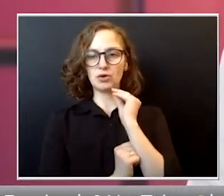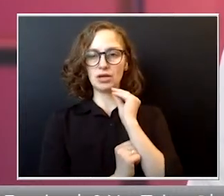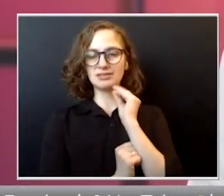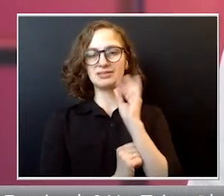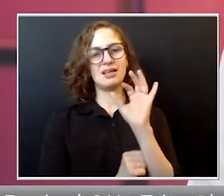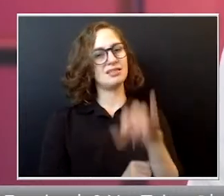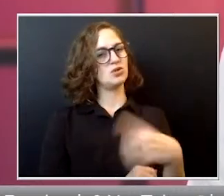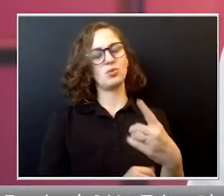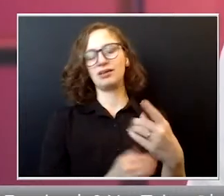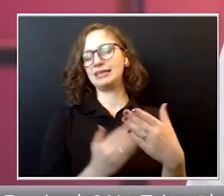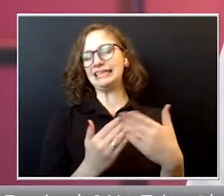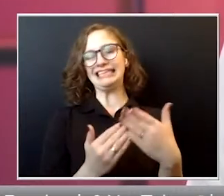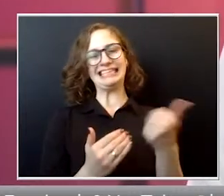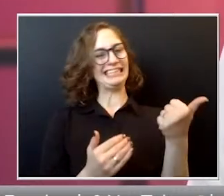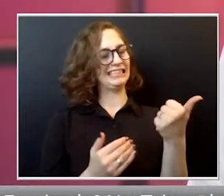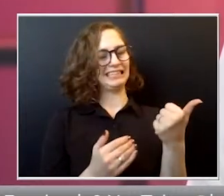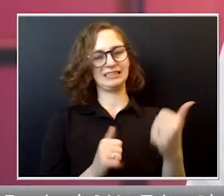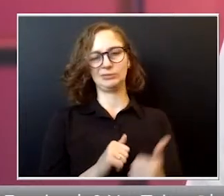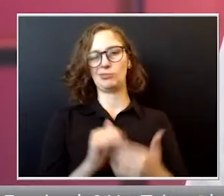especially a patient. And